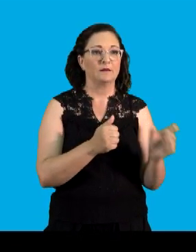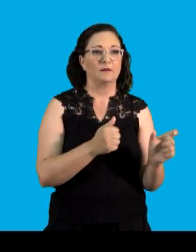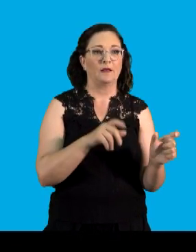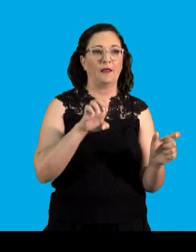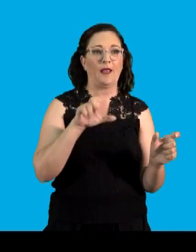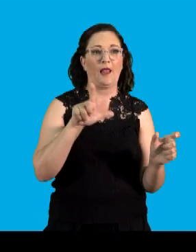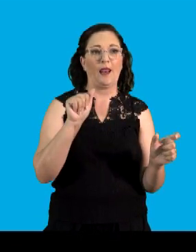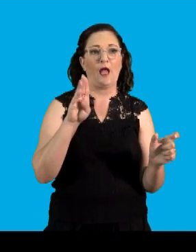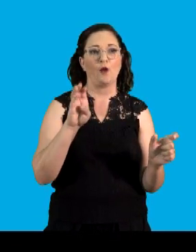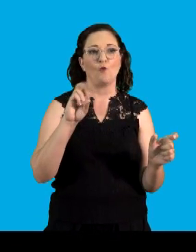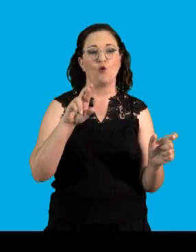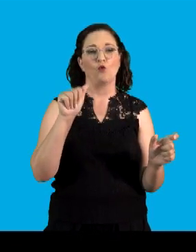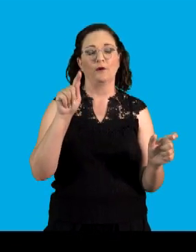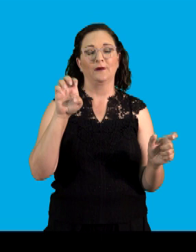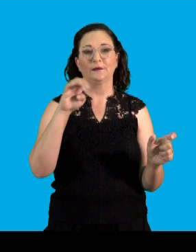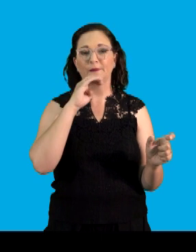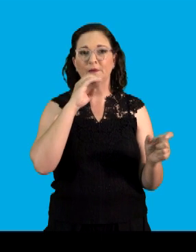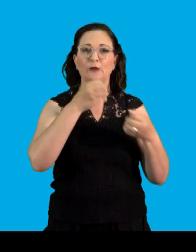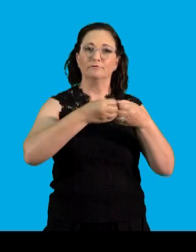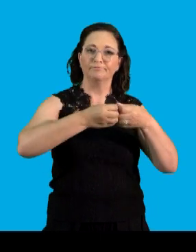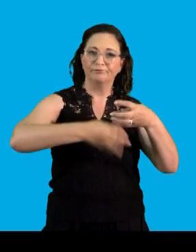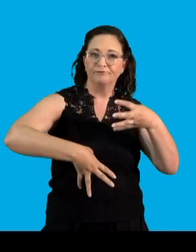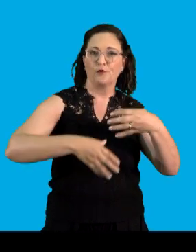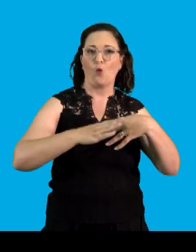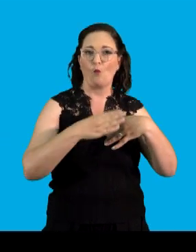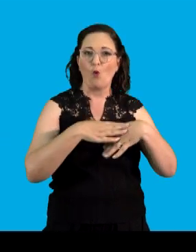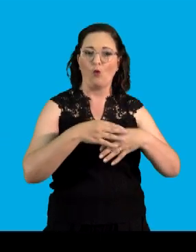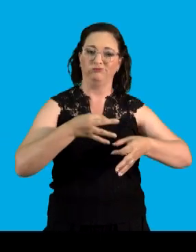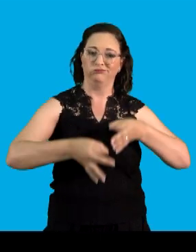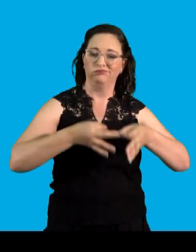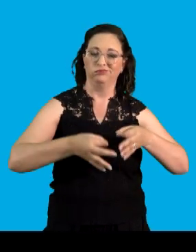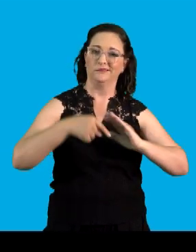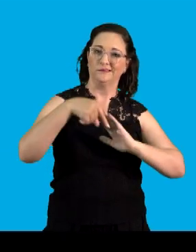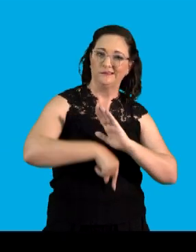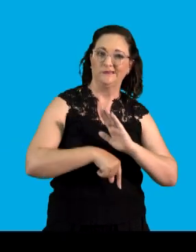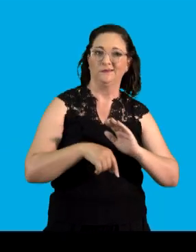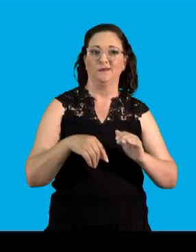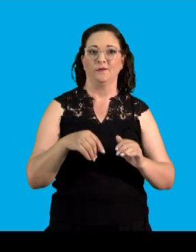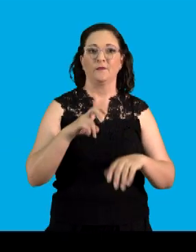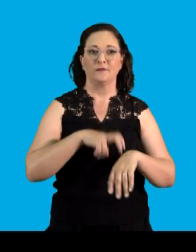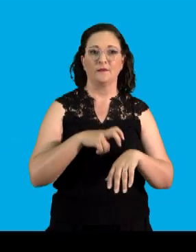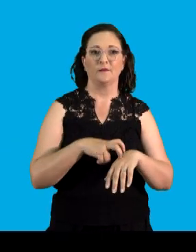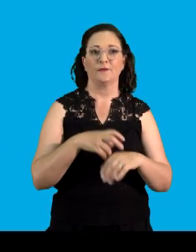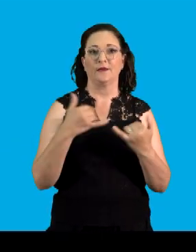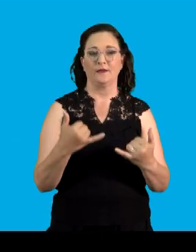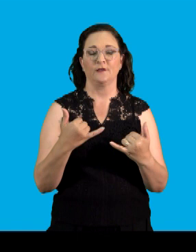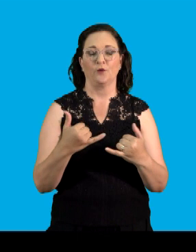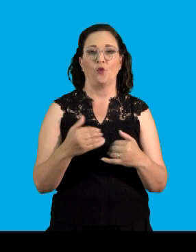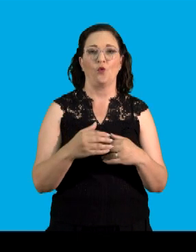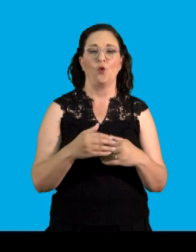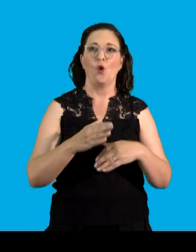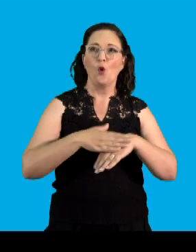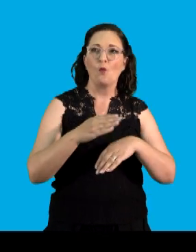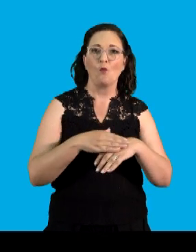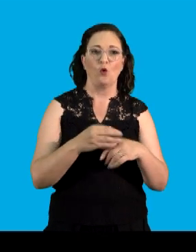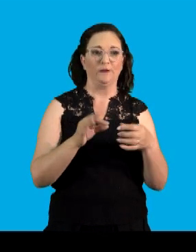you explain a little bit further, unlike just defining. So here you are elaborating, you are expanding on